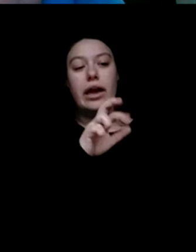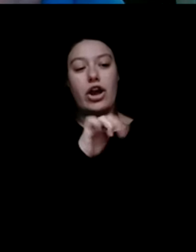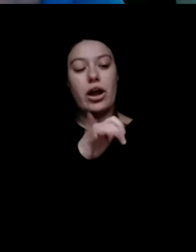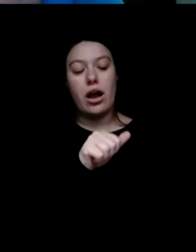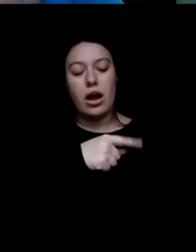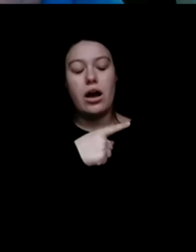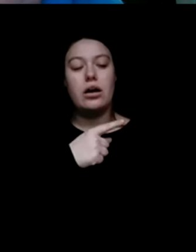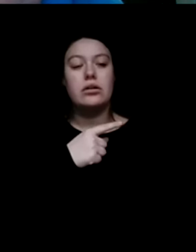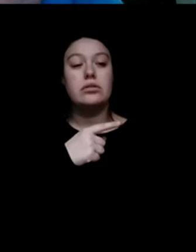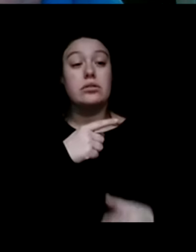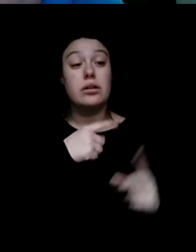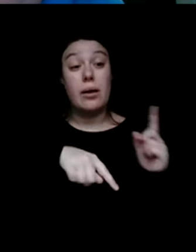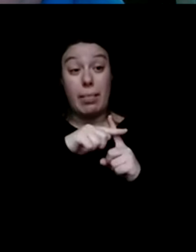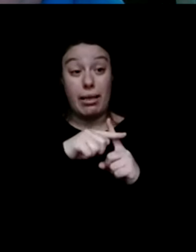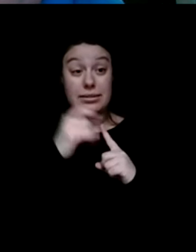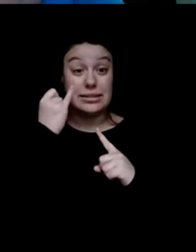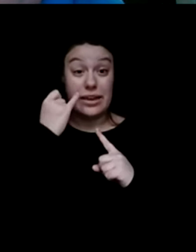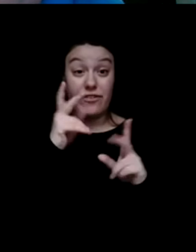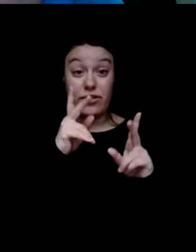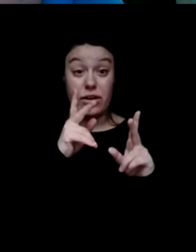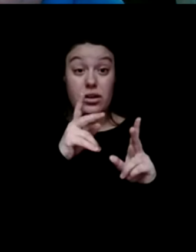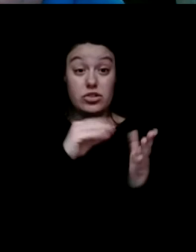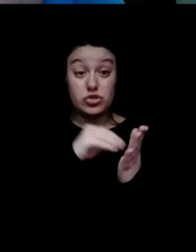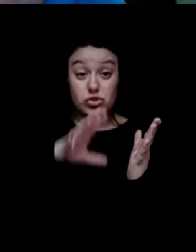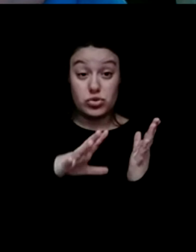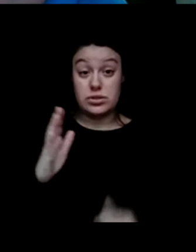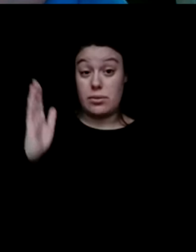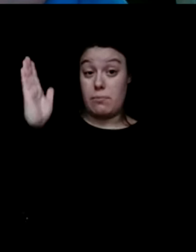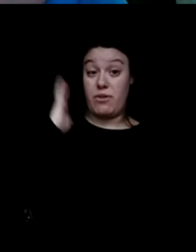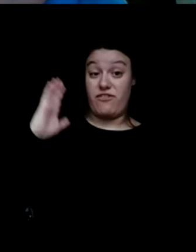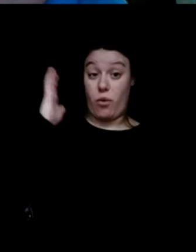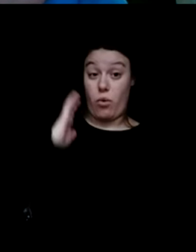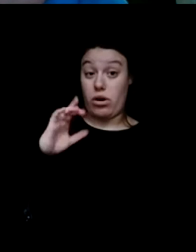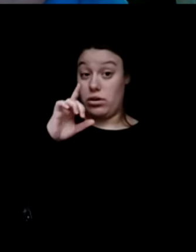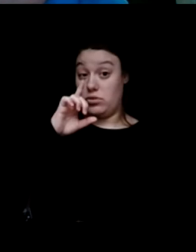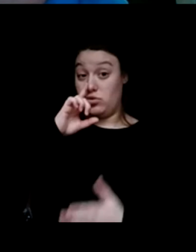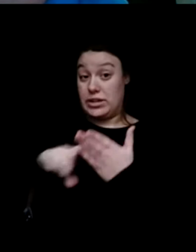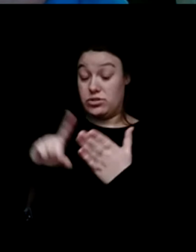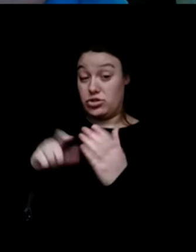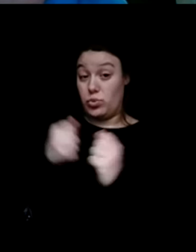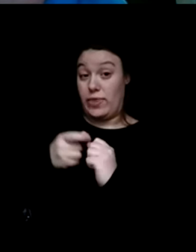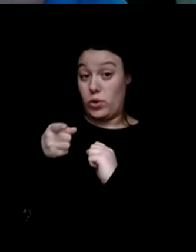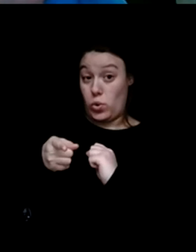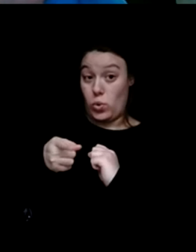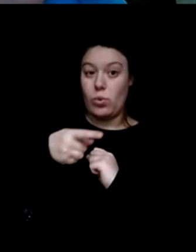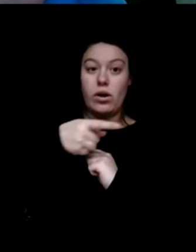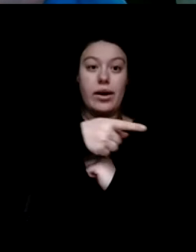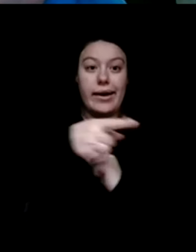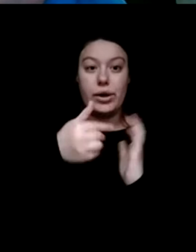done research with you can be very helpful too, because sometimes students hearing from their peers can